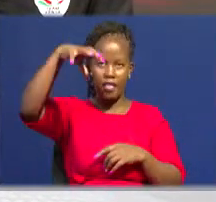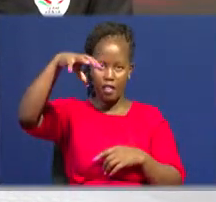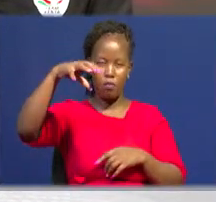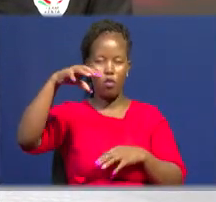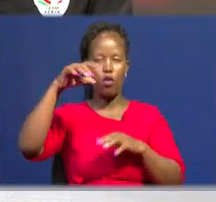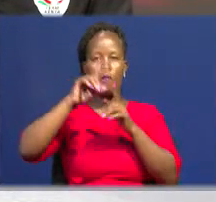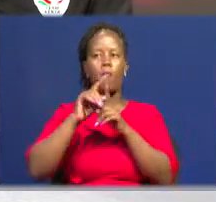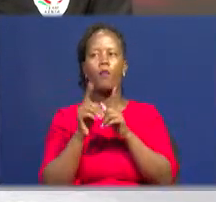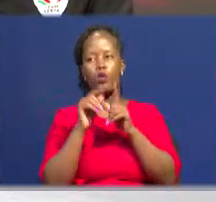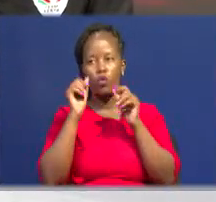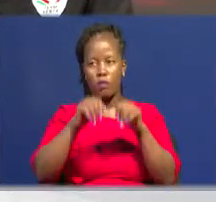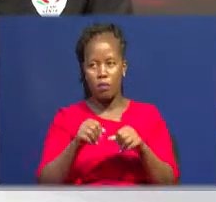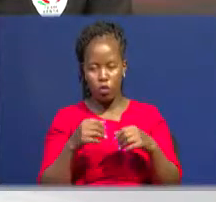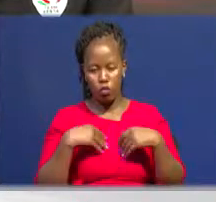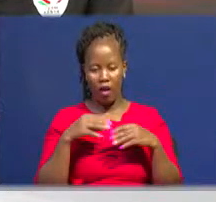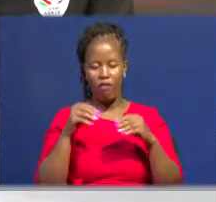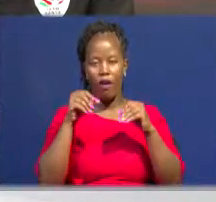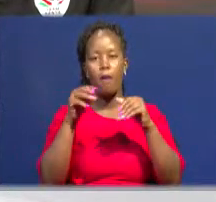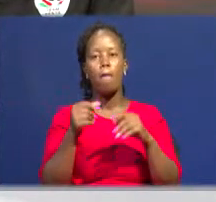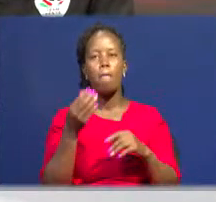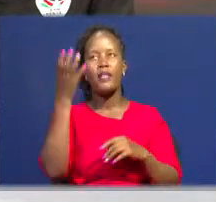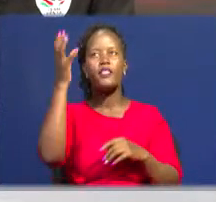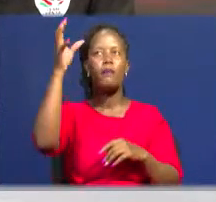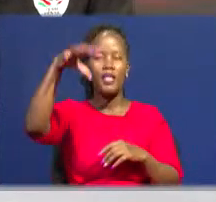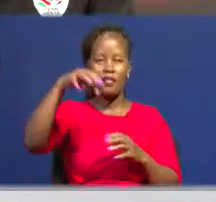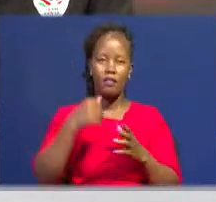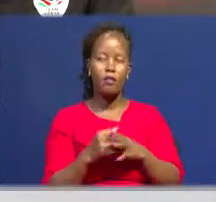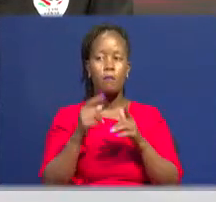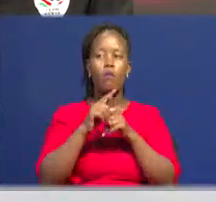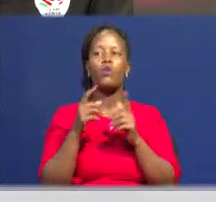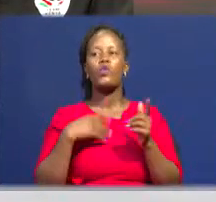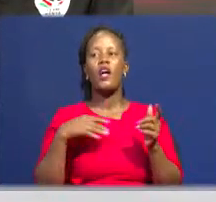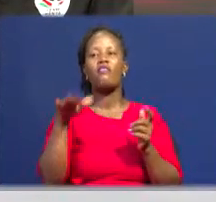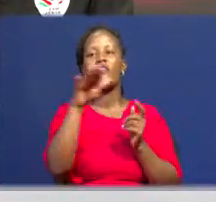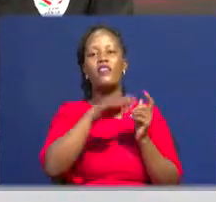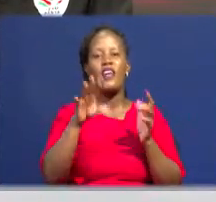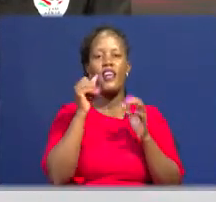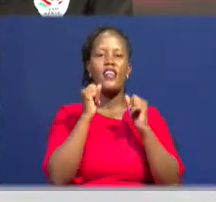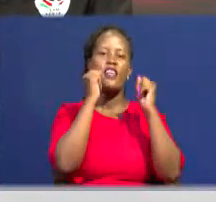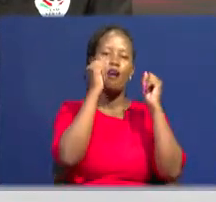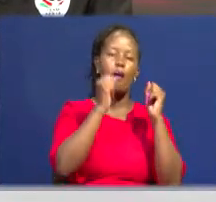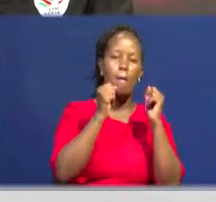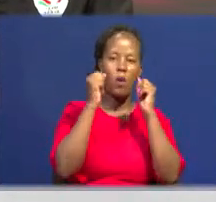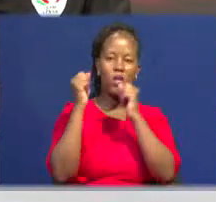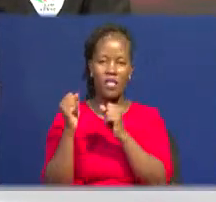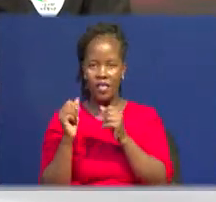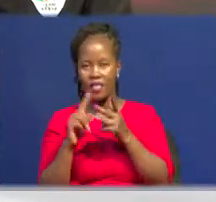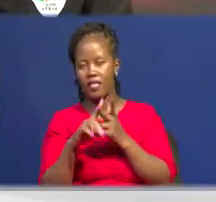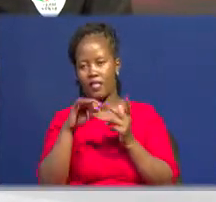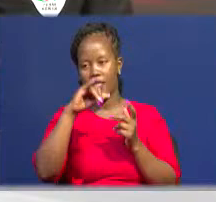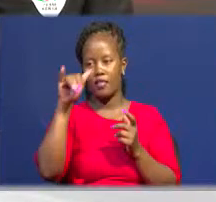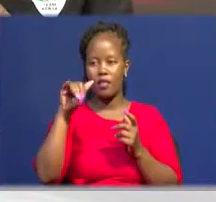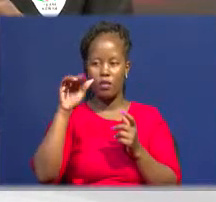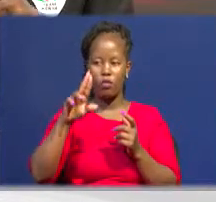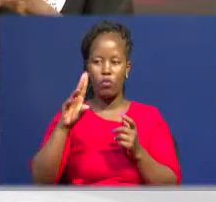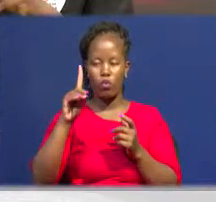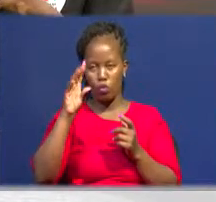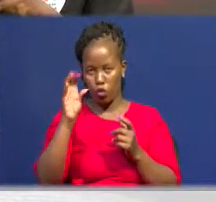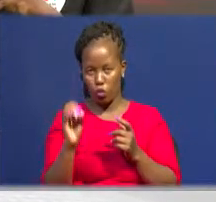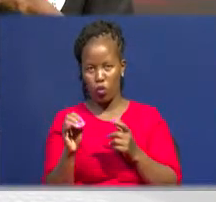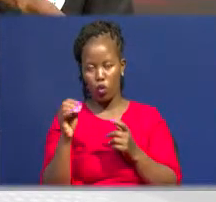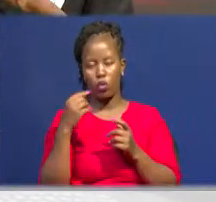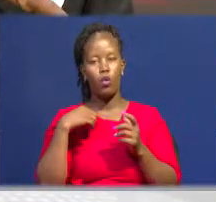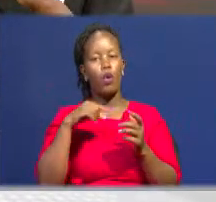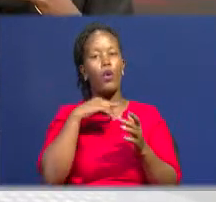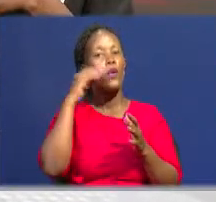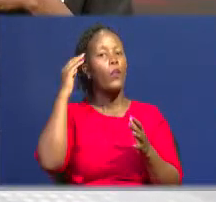beach basketball. We have set up a wrestling ring, we have set up a boxing ring, a judo ring. So we believe